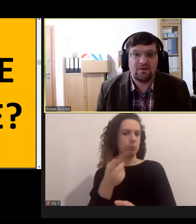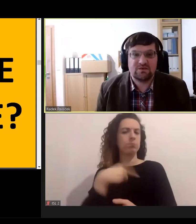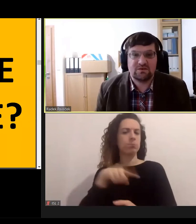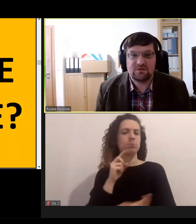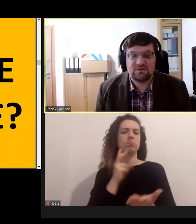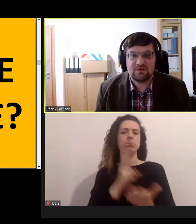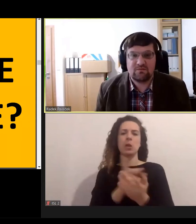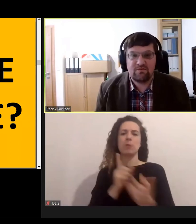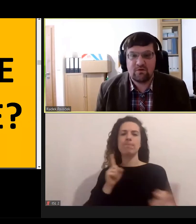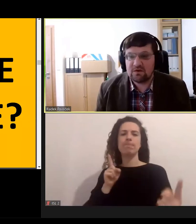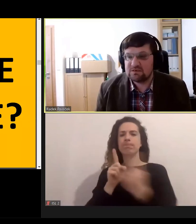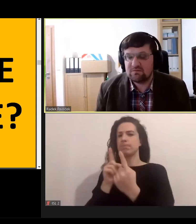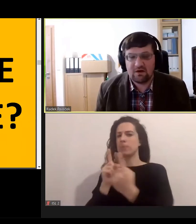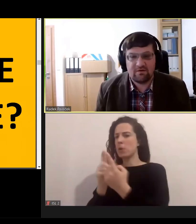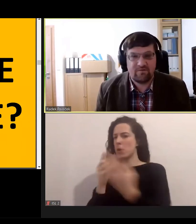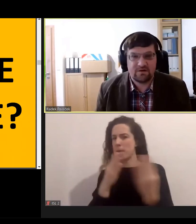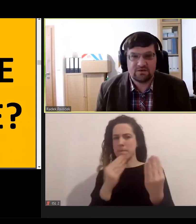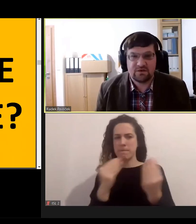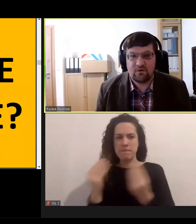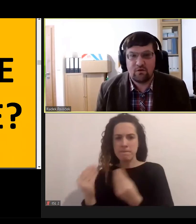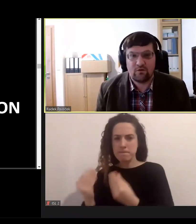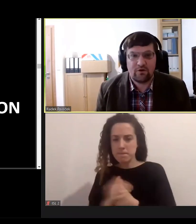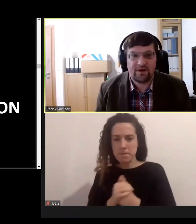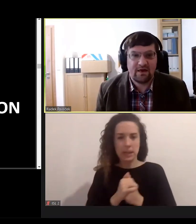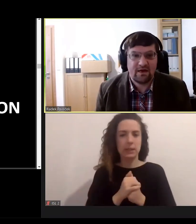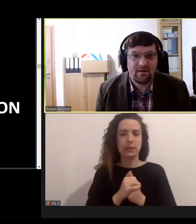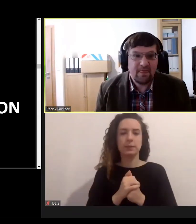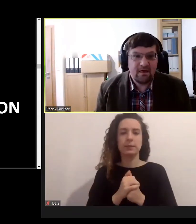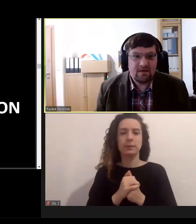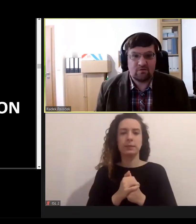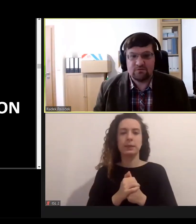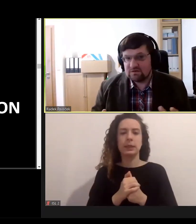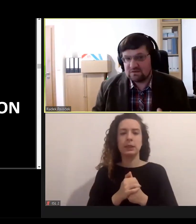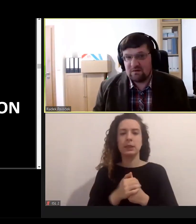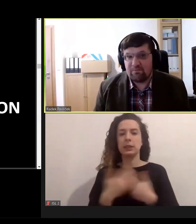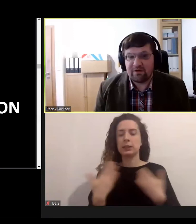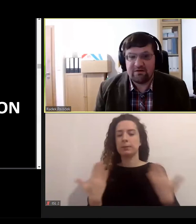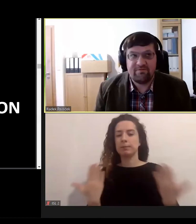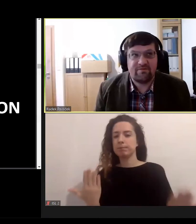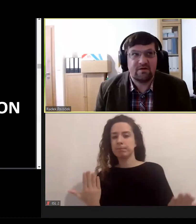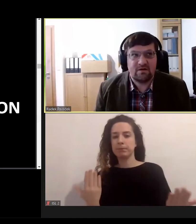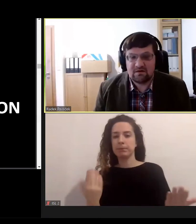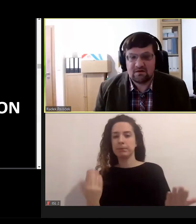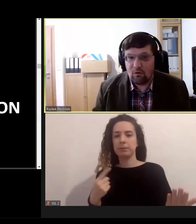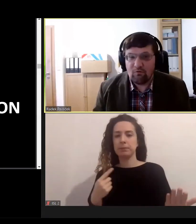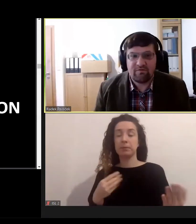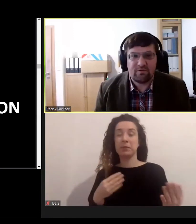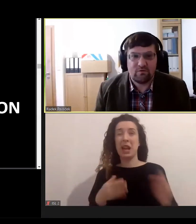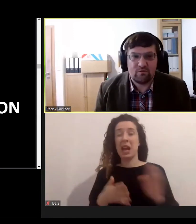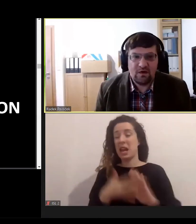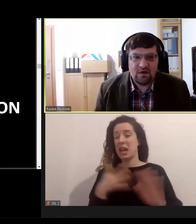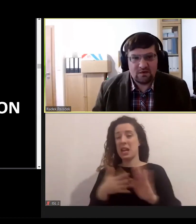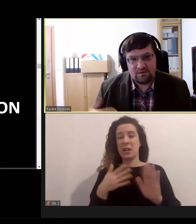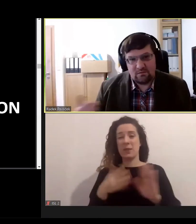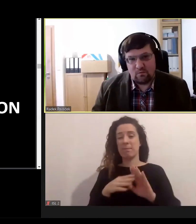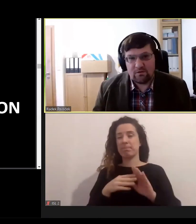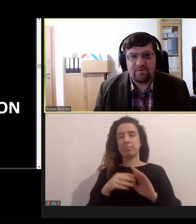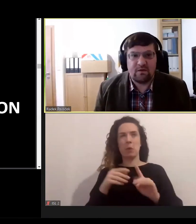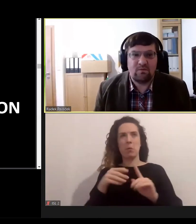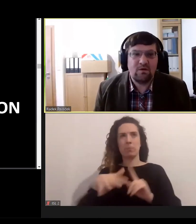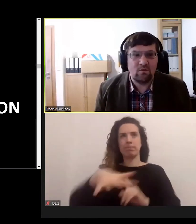how big the shift or the movement from the built environment to the